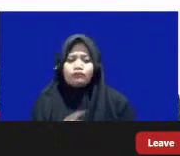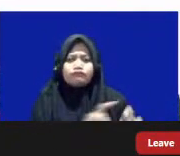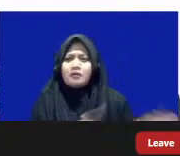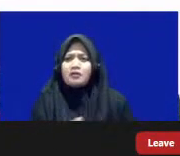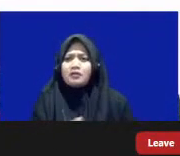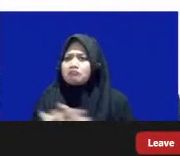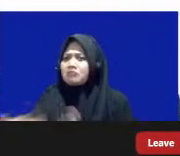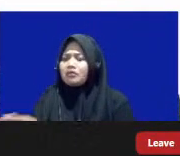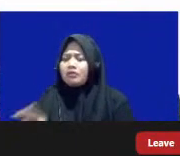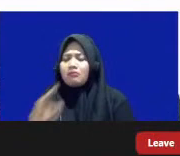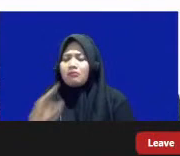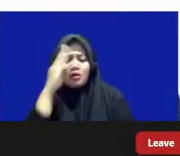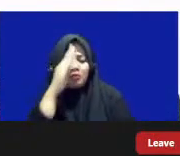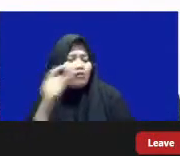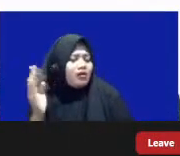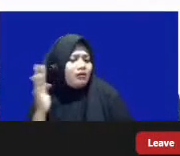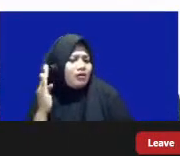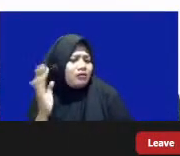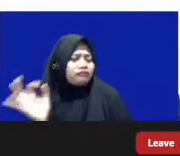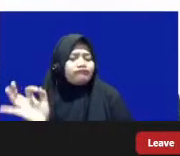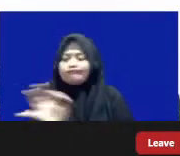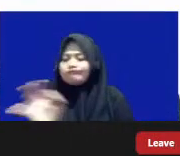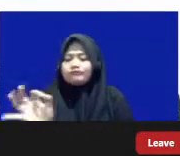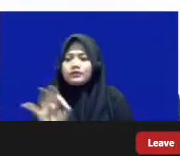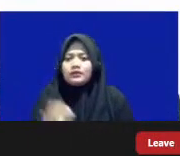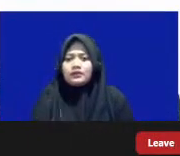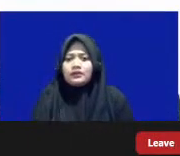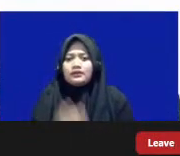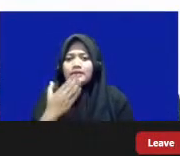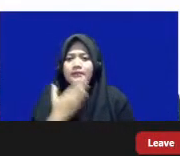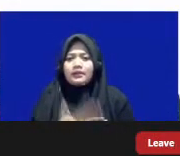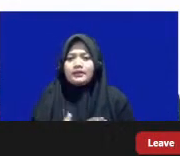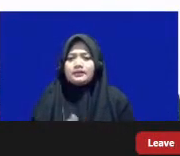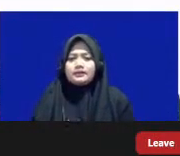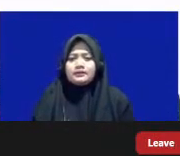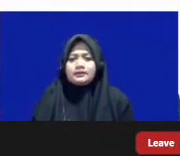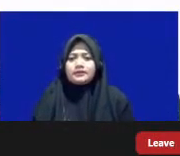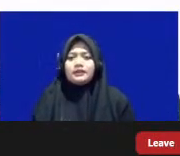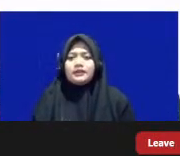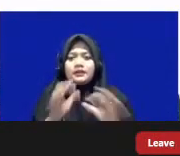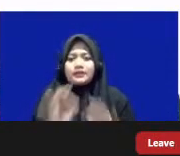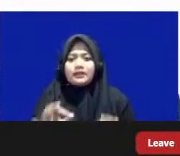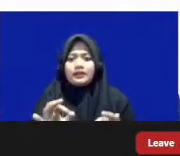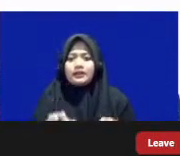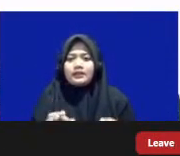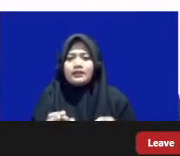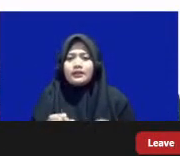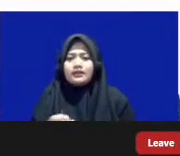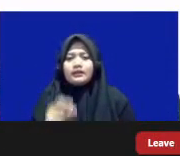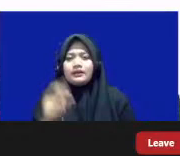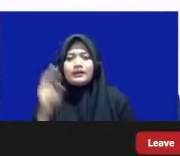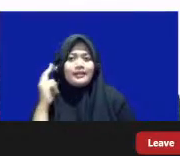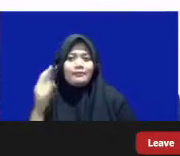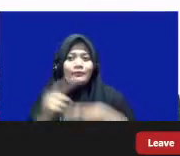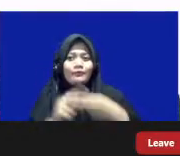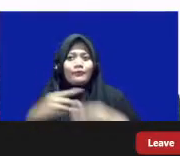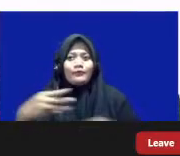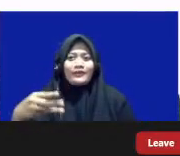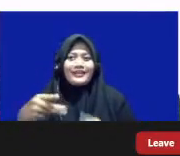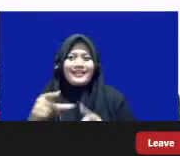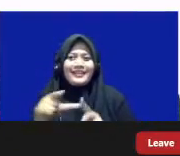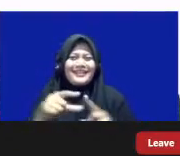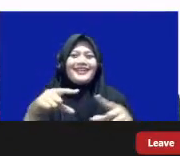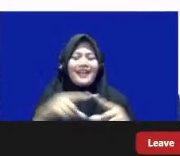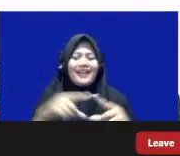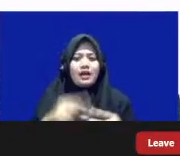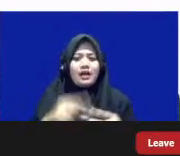perempuan, itu sama. Terima kasih. Okay, thank you, Mrs. Ferida, for answering the question and for